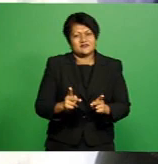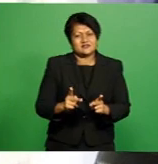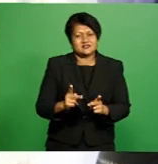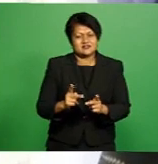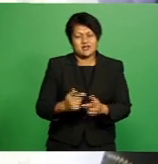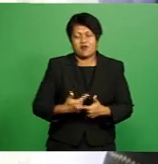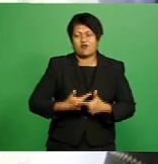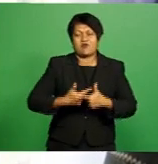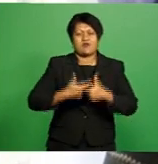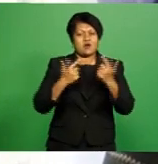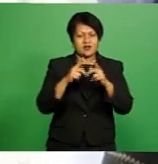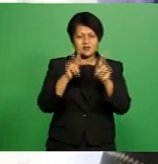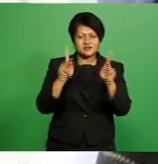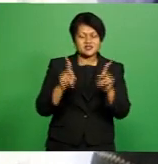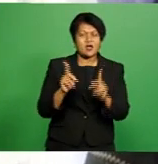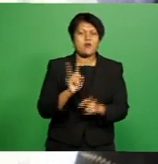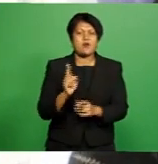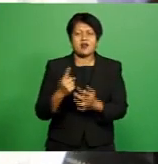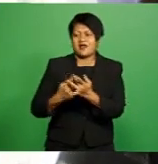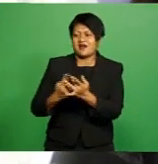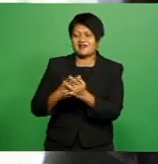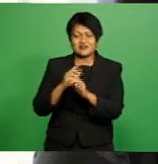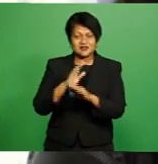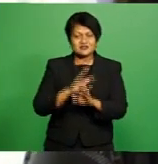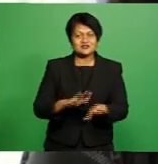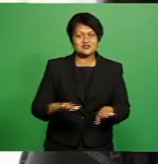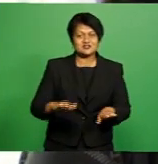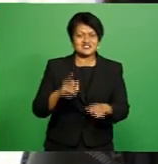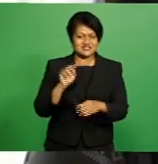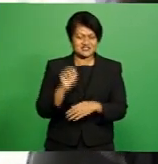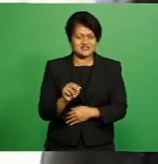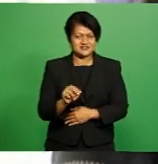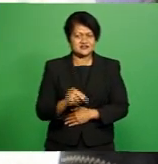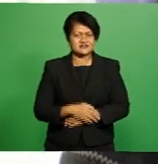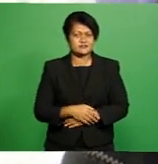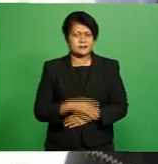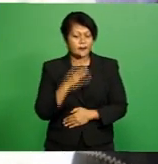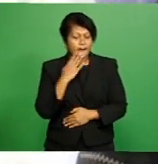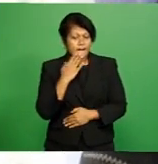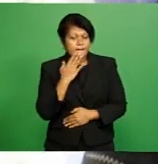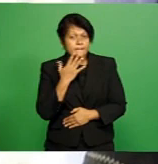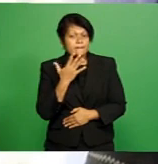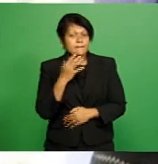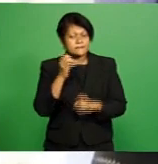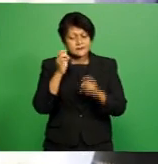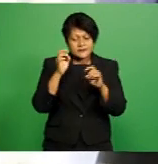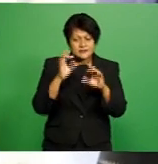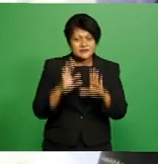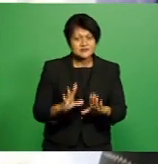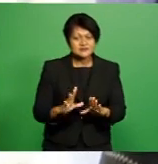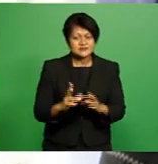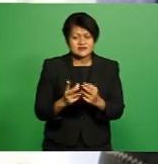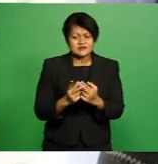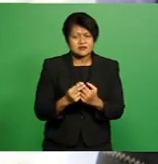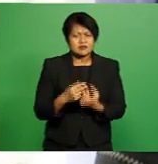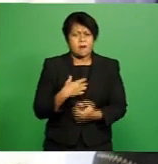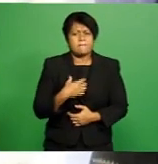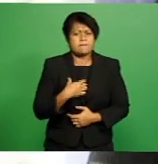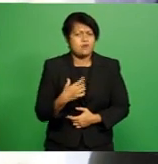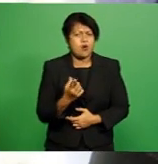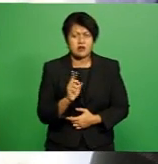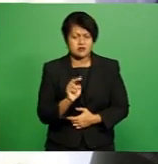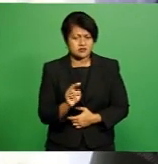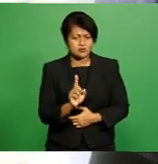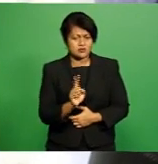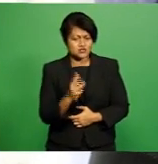other children need. And when you are blessed with more than what you need, and